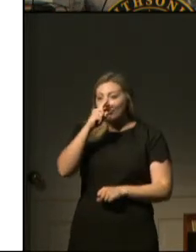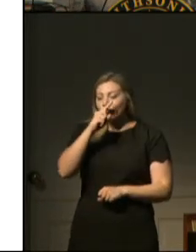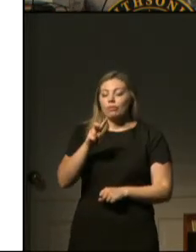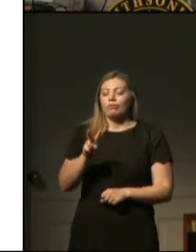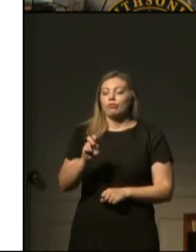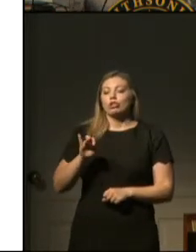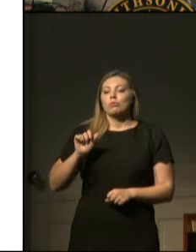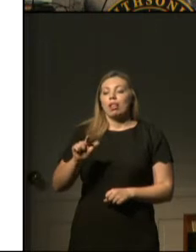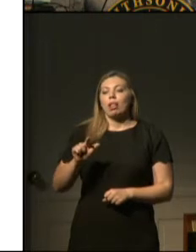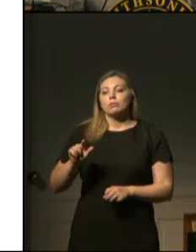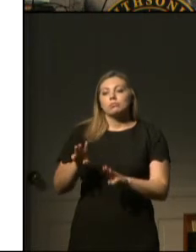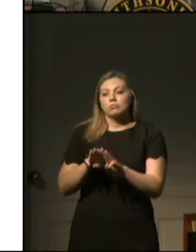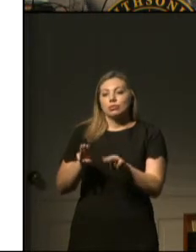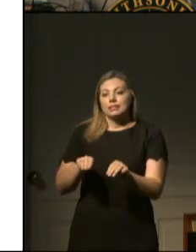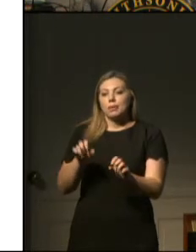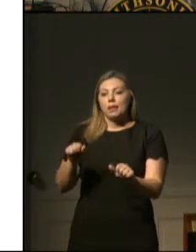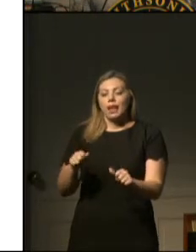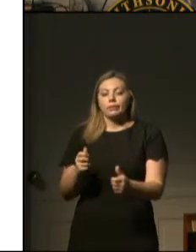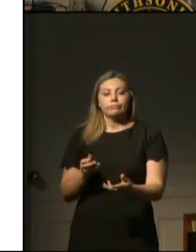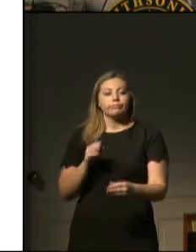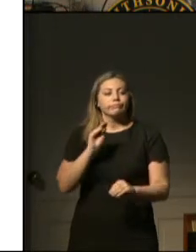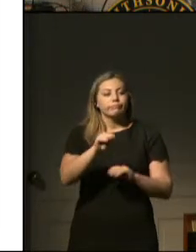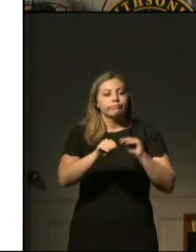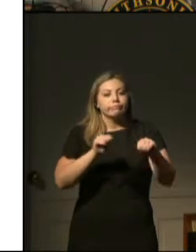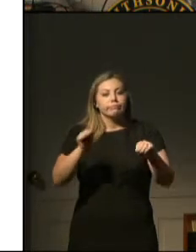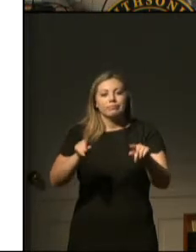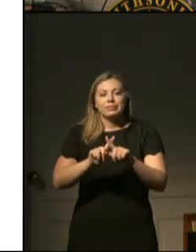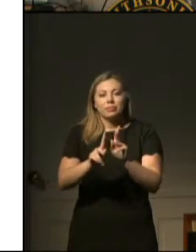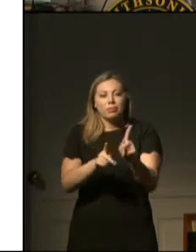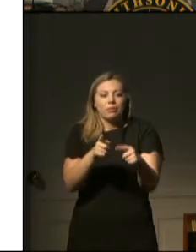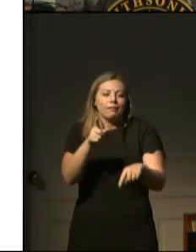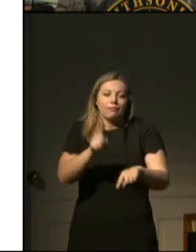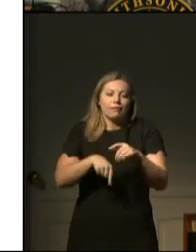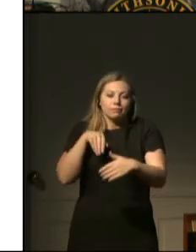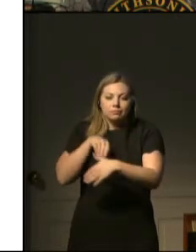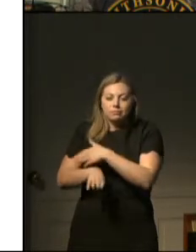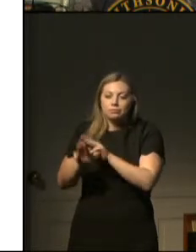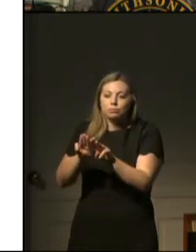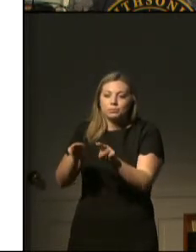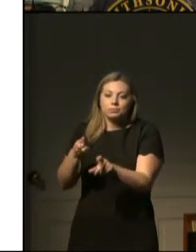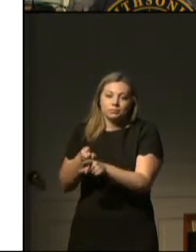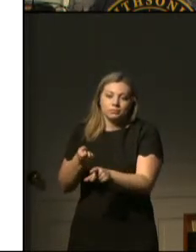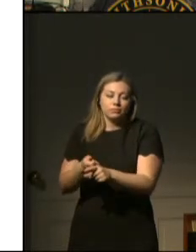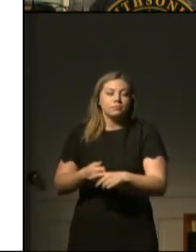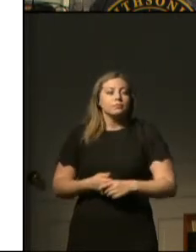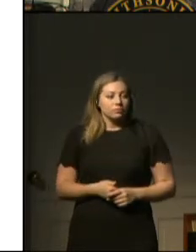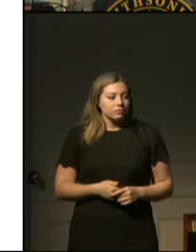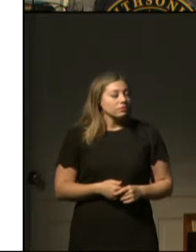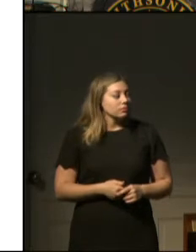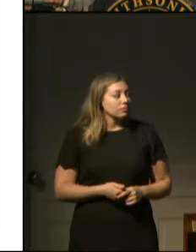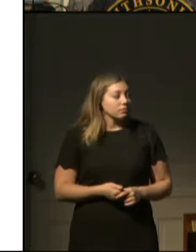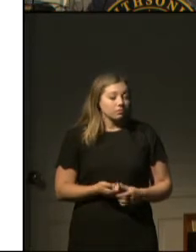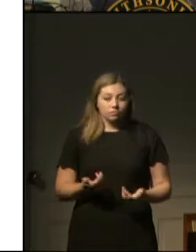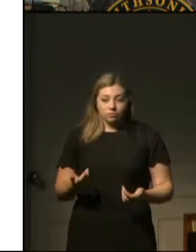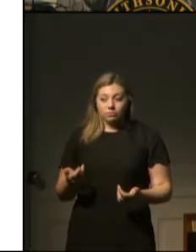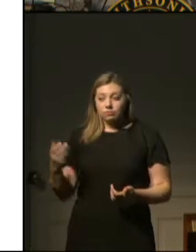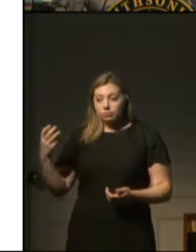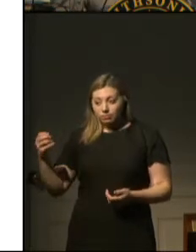are able to be put in the hands of people who can't go to the museums themselves. Outside of